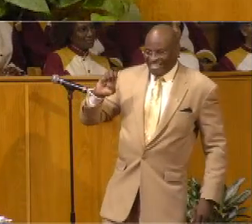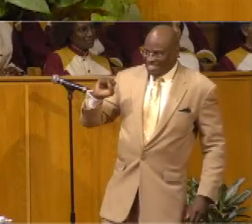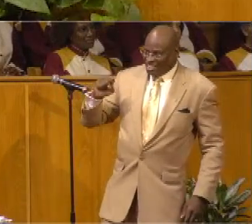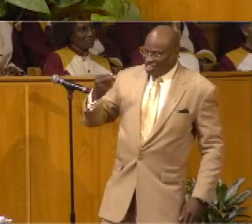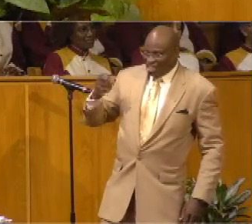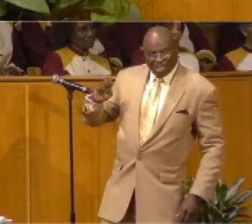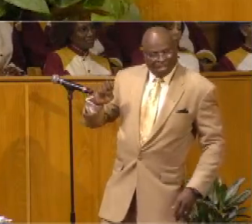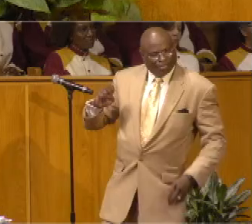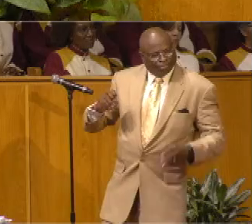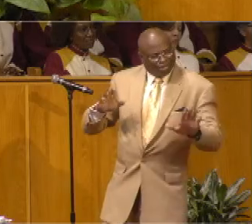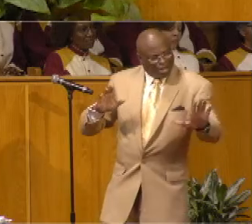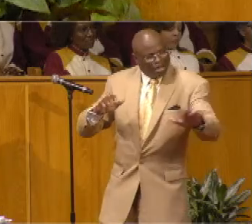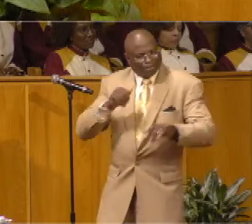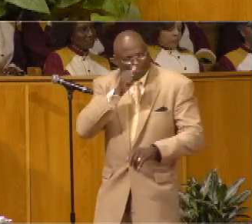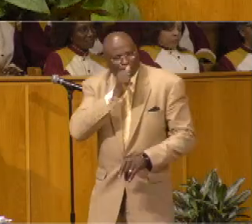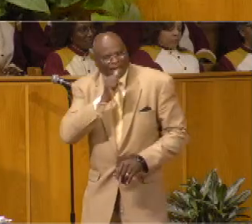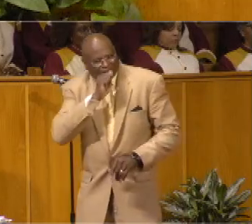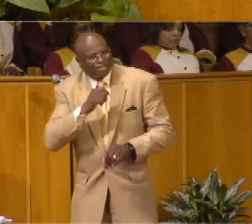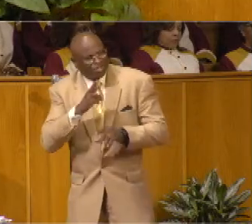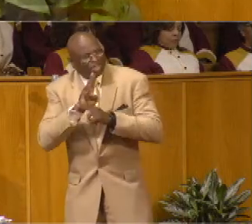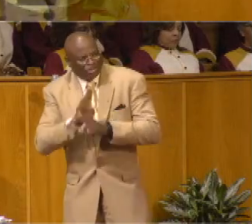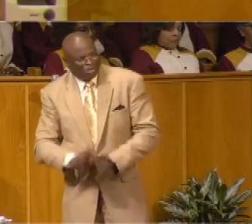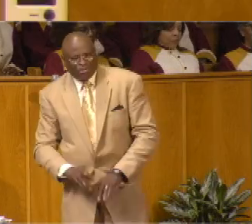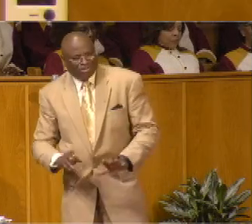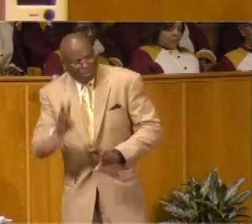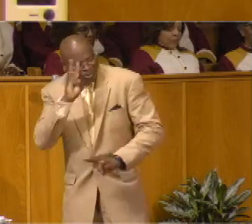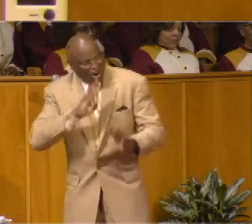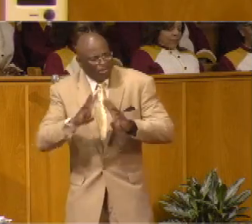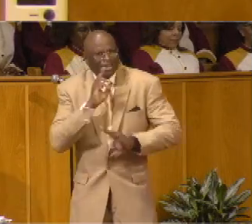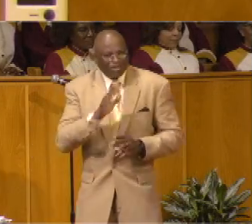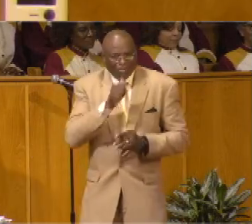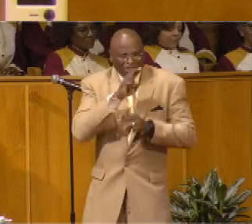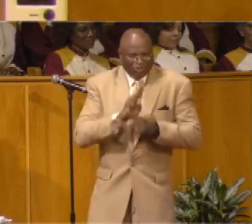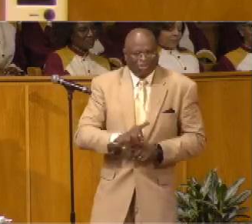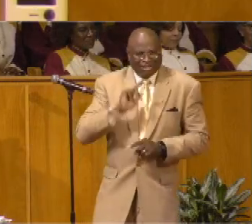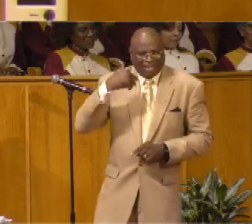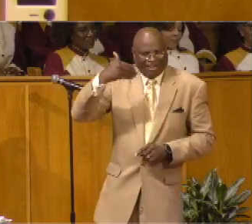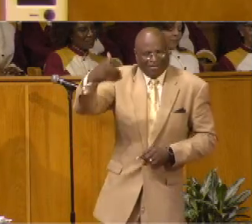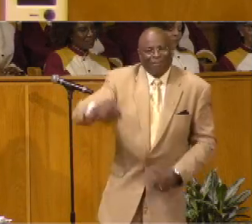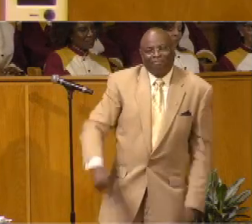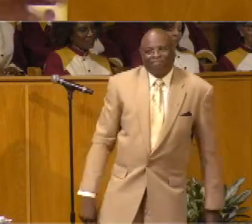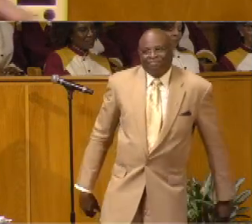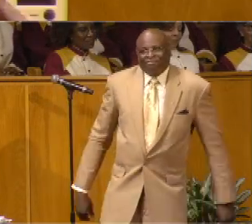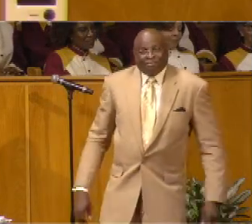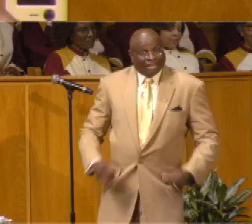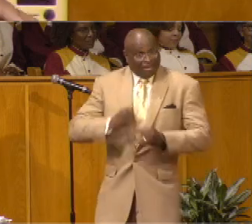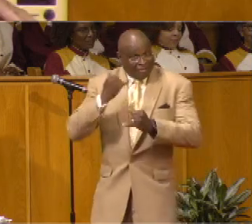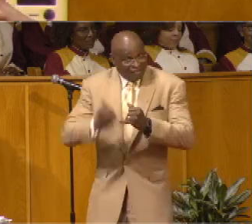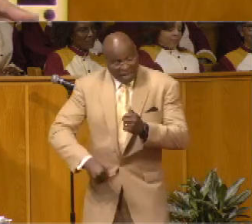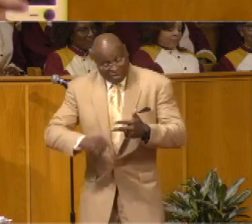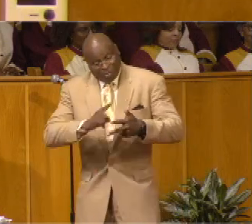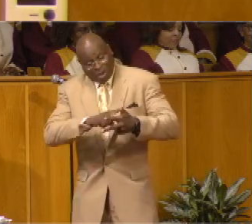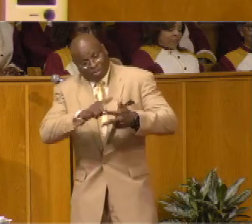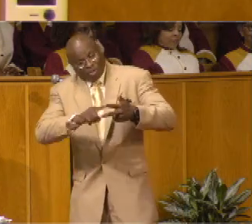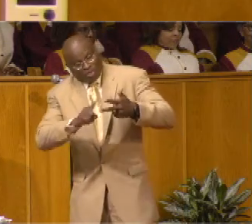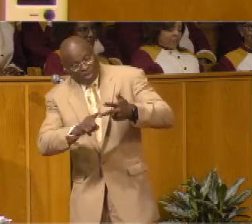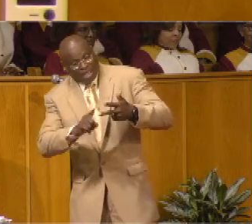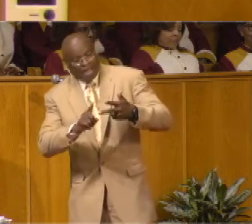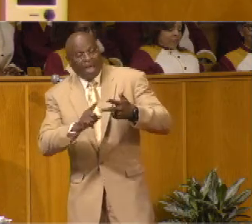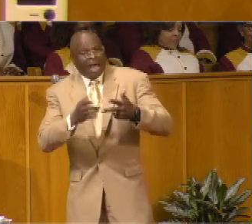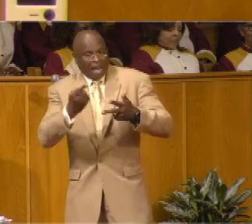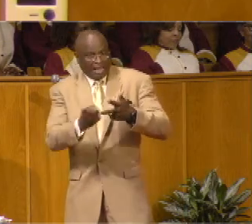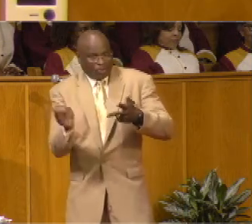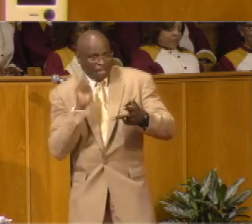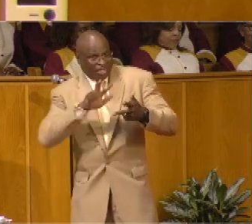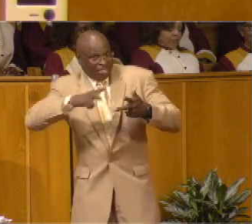Stick around. You'll get used to it after a couple Sundays. And finally, in the part that we left off on,